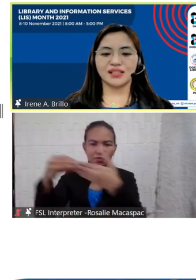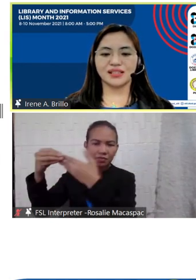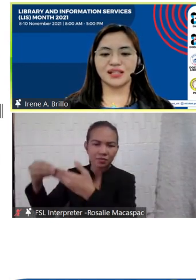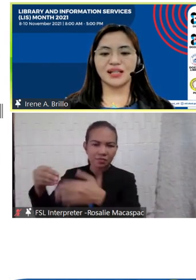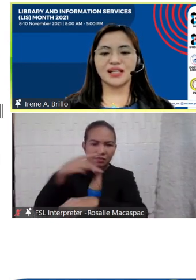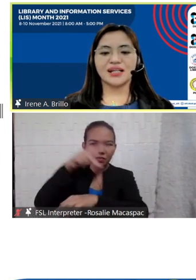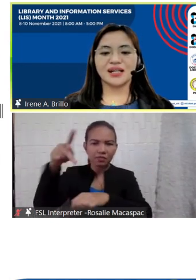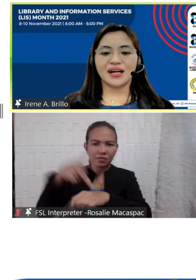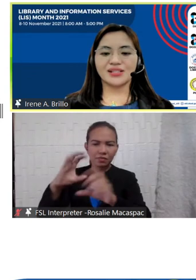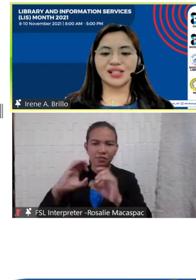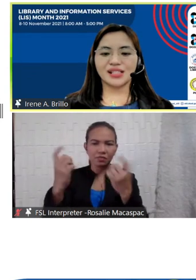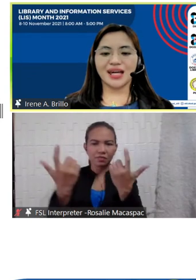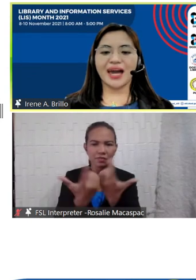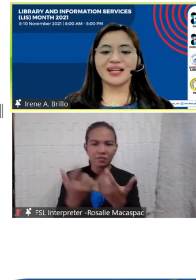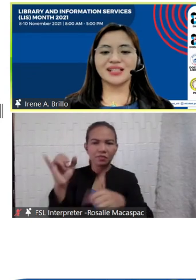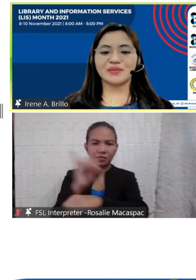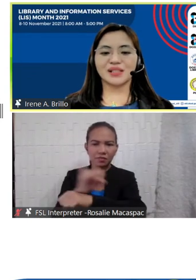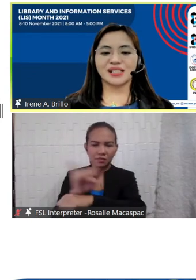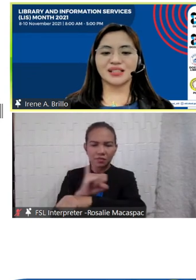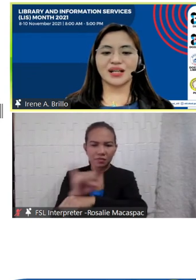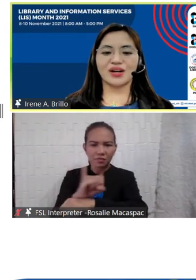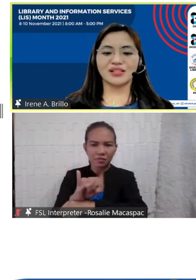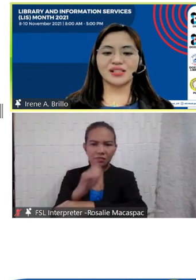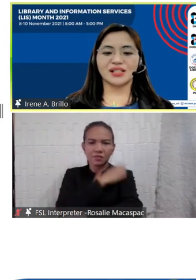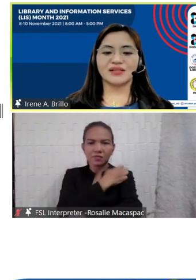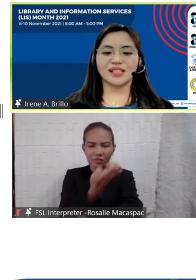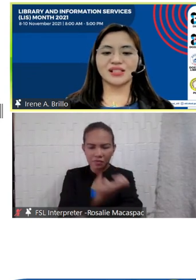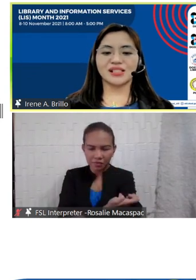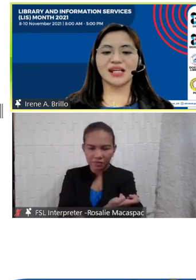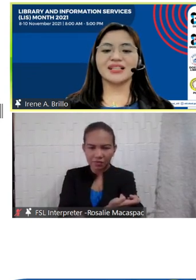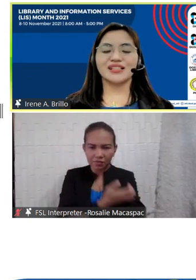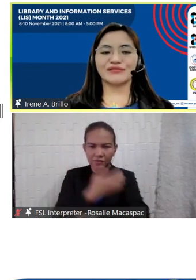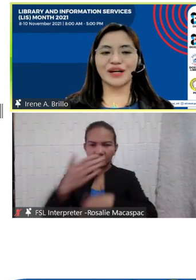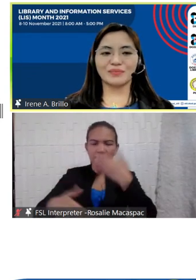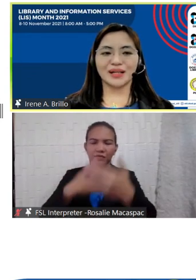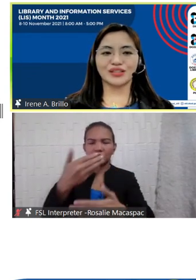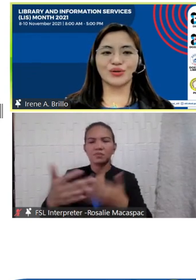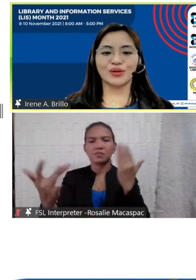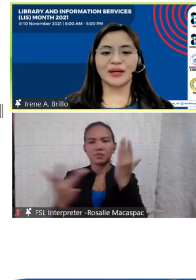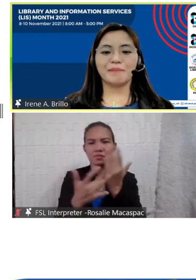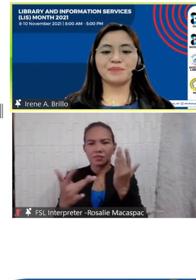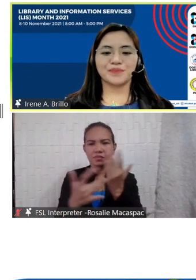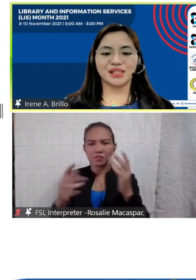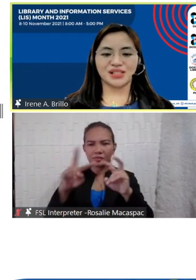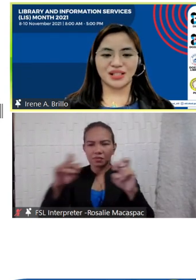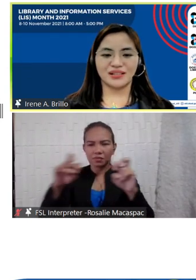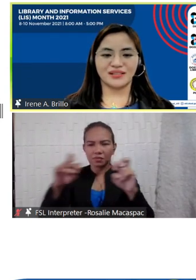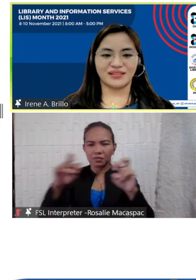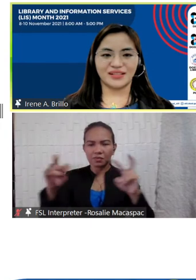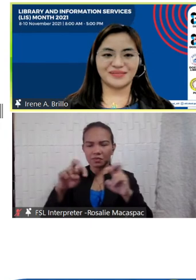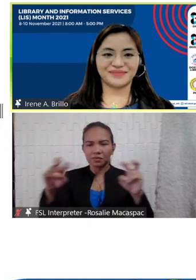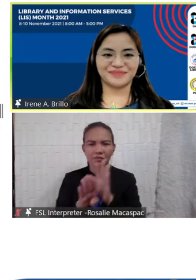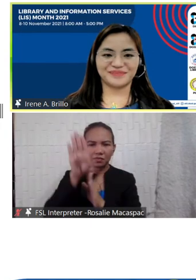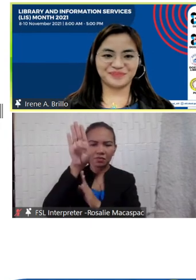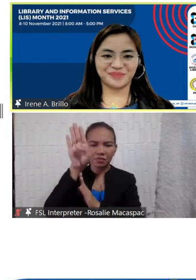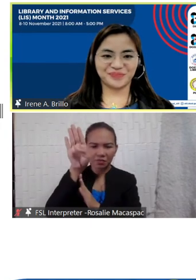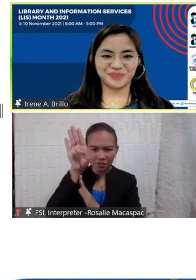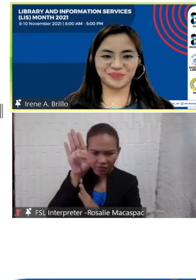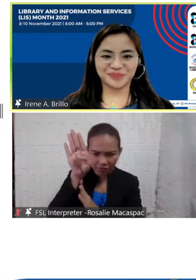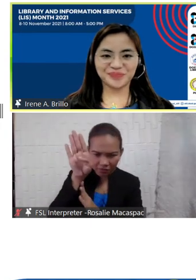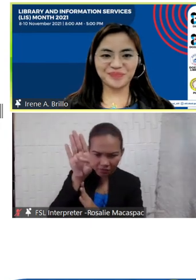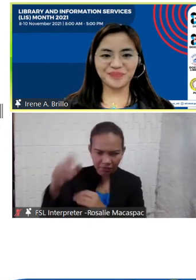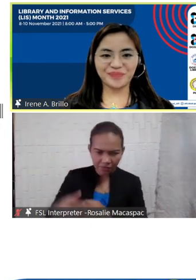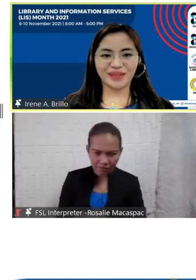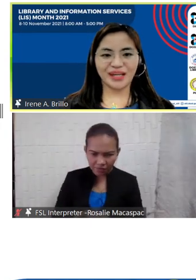for Industry, Energy, and Emerging Technology Research and Development, or PSHIR.